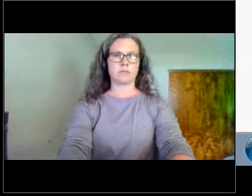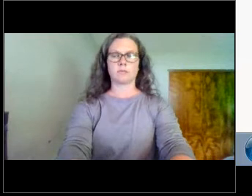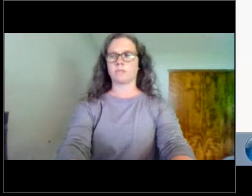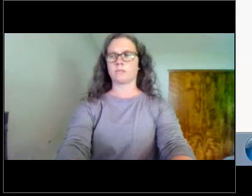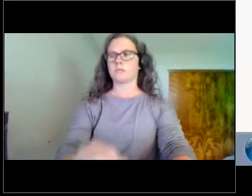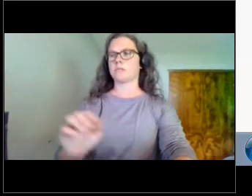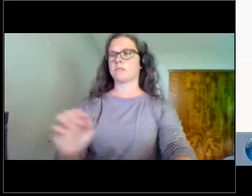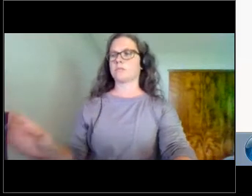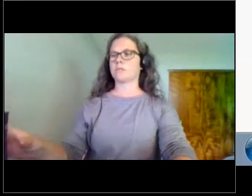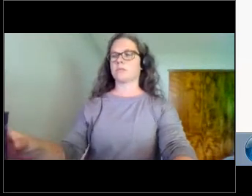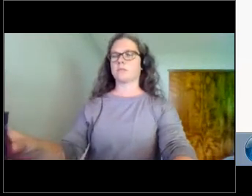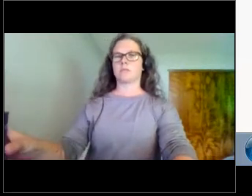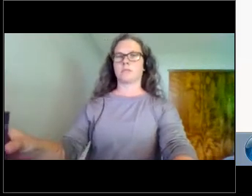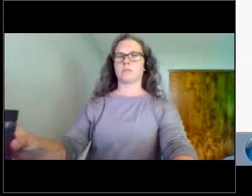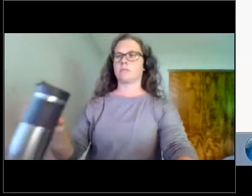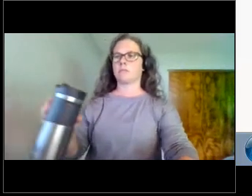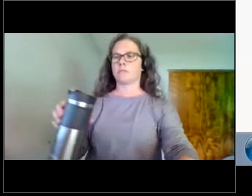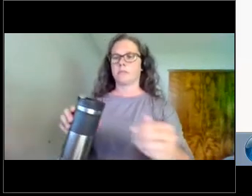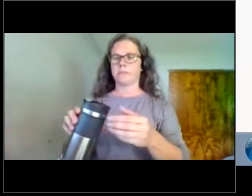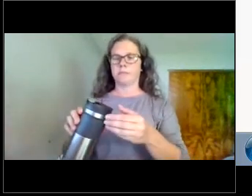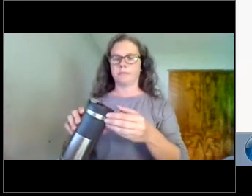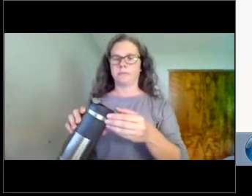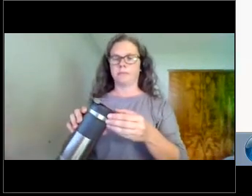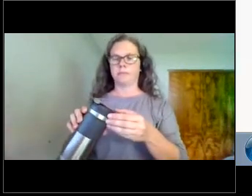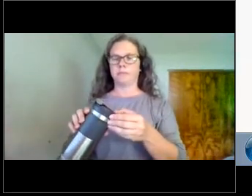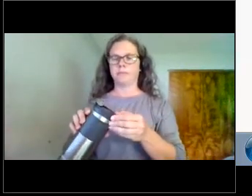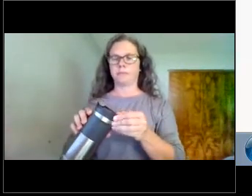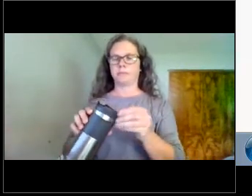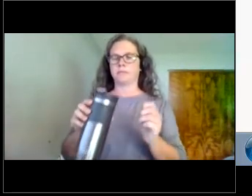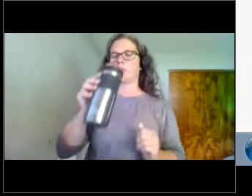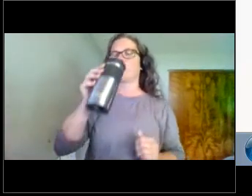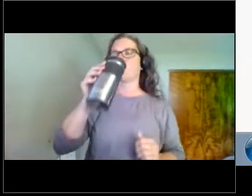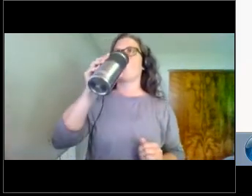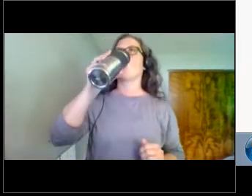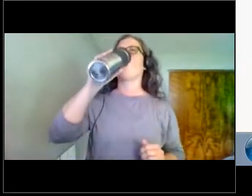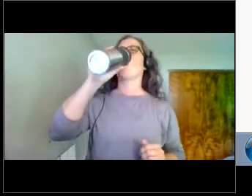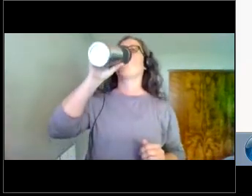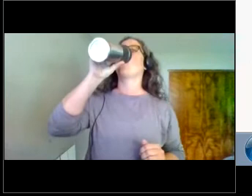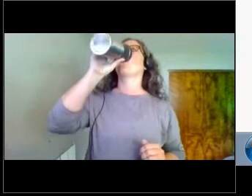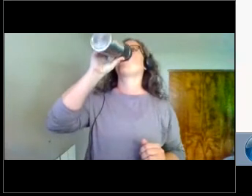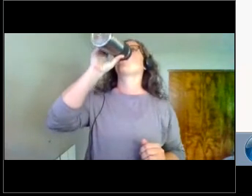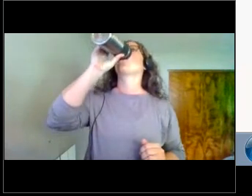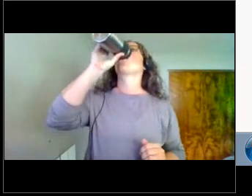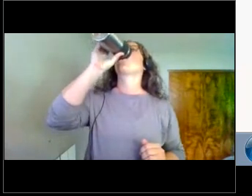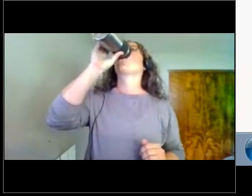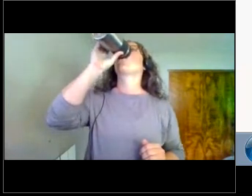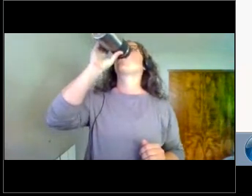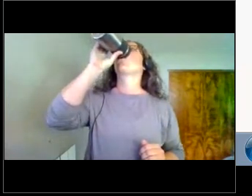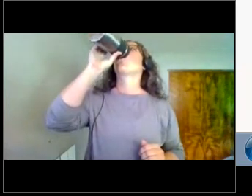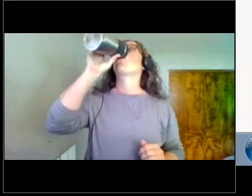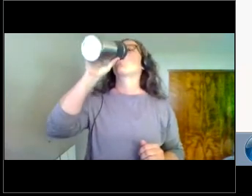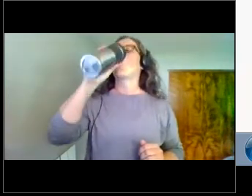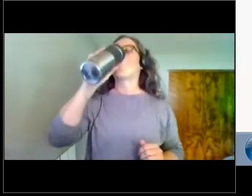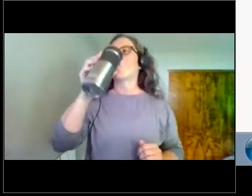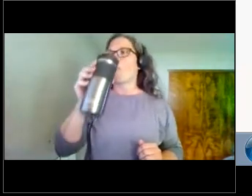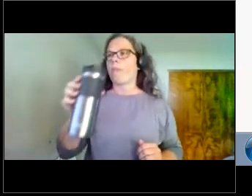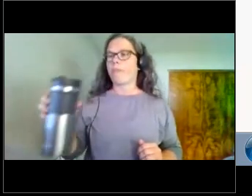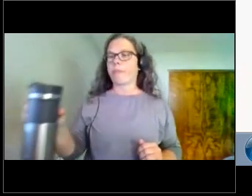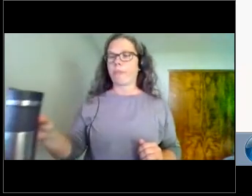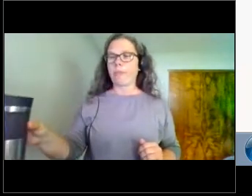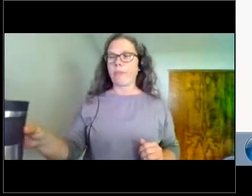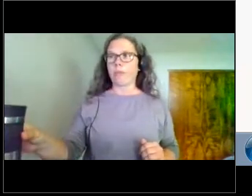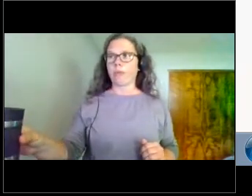Prairie Nursery with Lucas County and on a couple of different potential blends. I don't think they've actually used them yet. I'm still